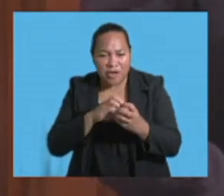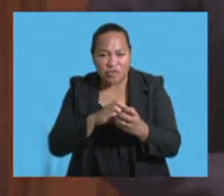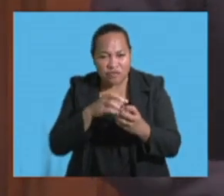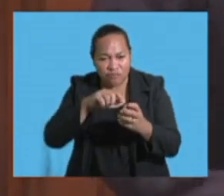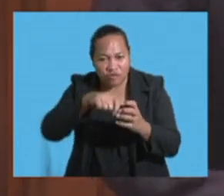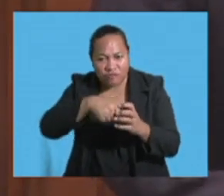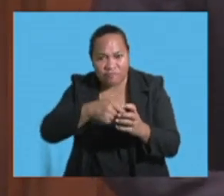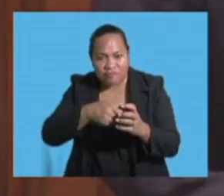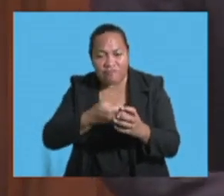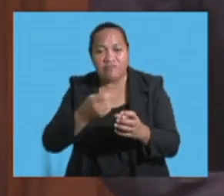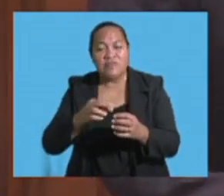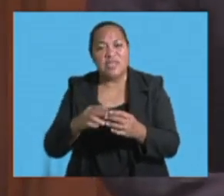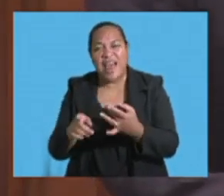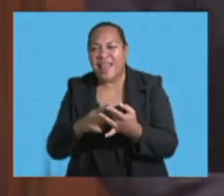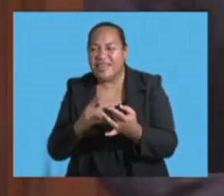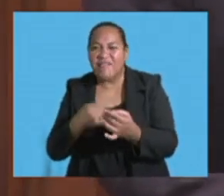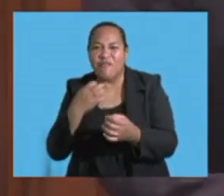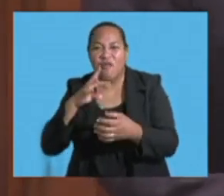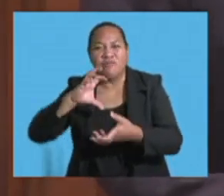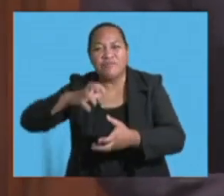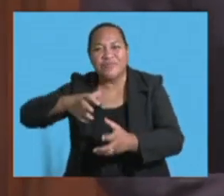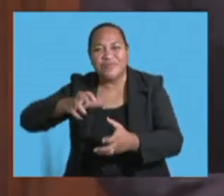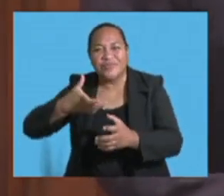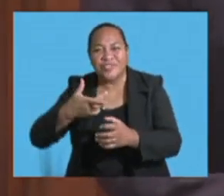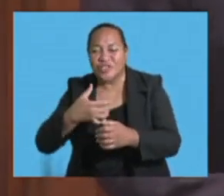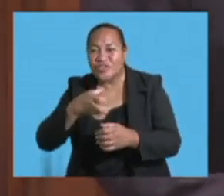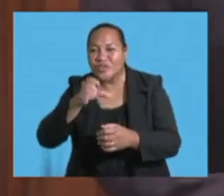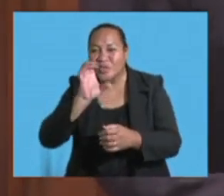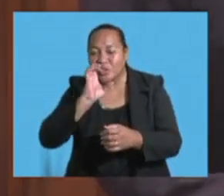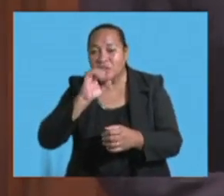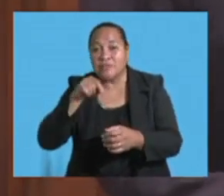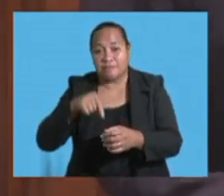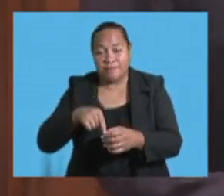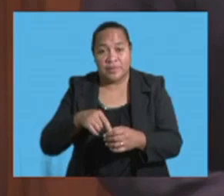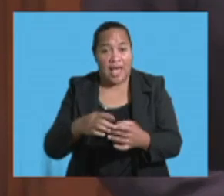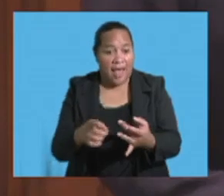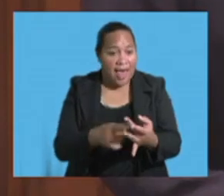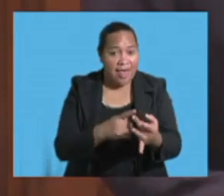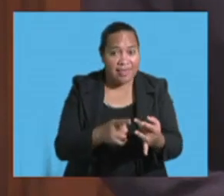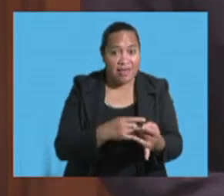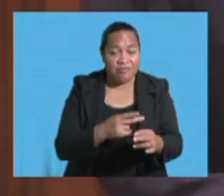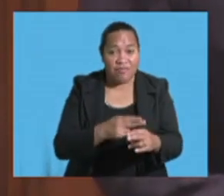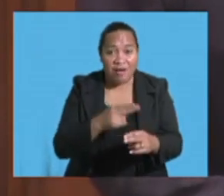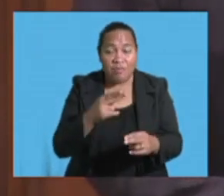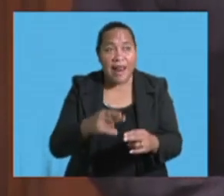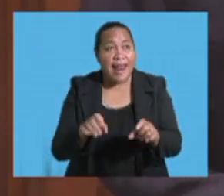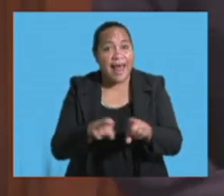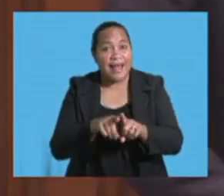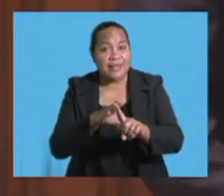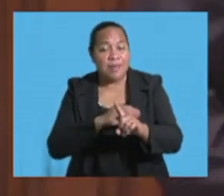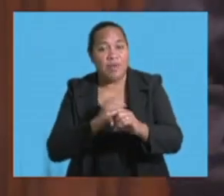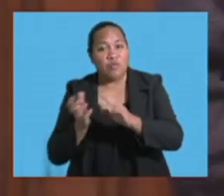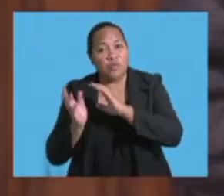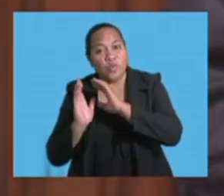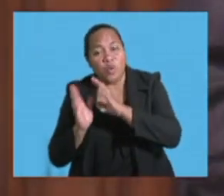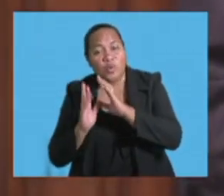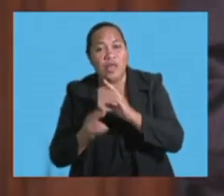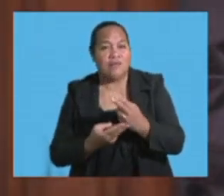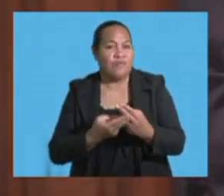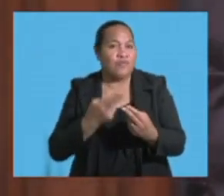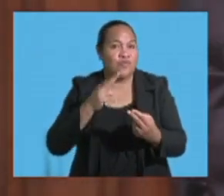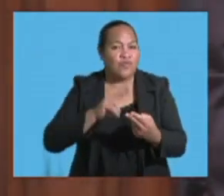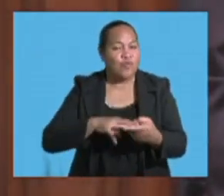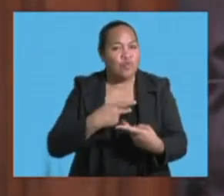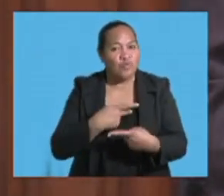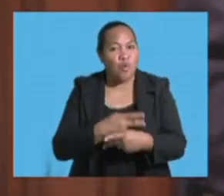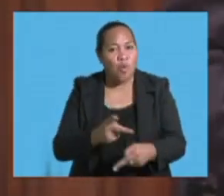A small volume of certified organic products, including coconut and fruits products